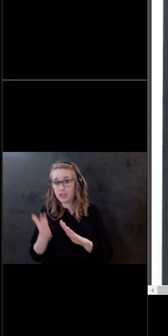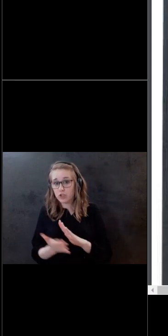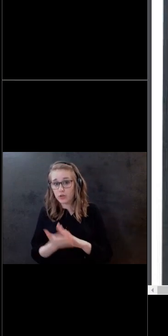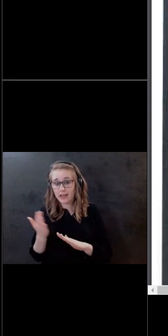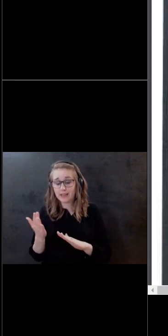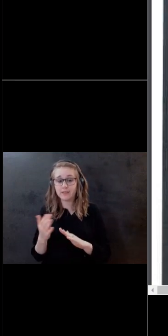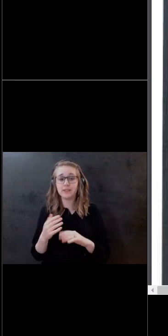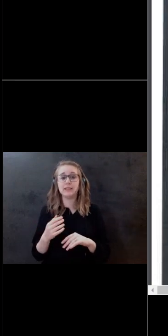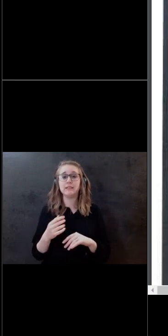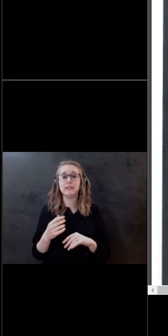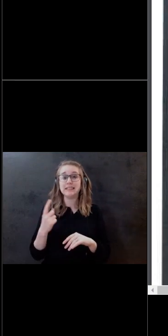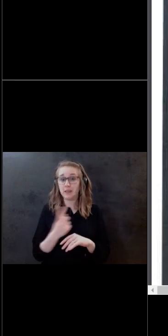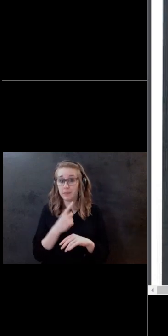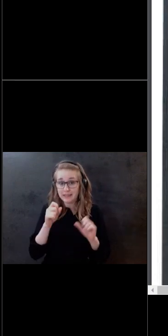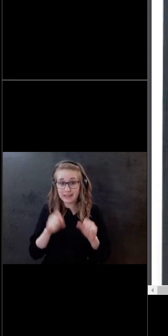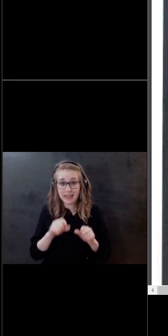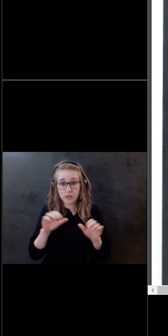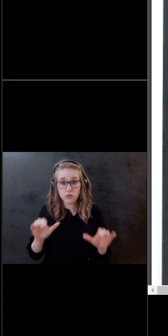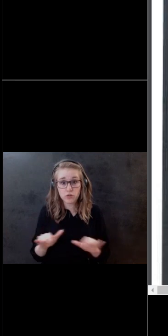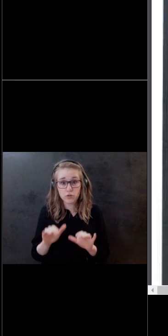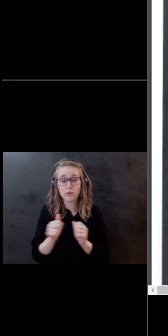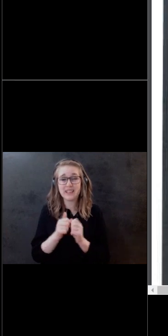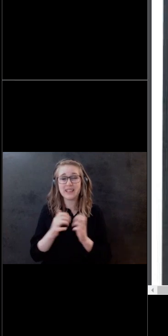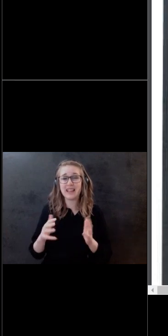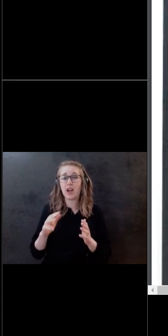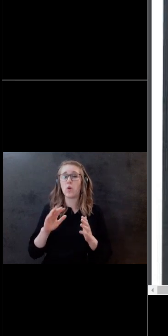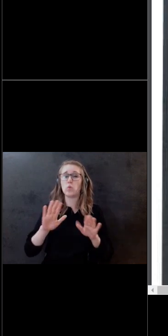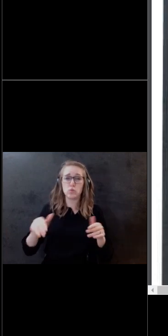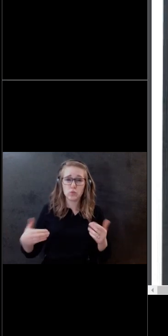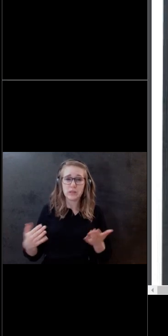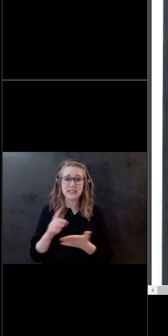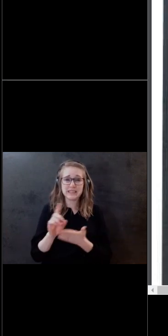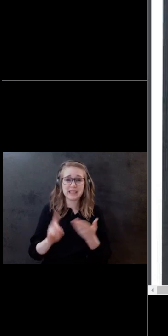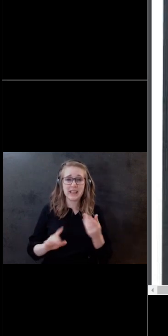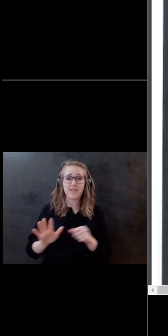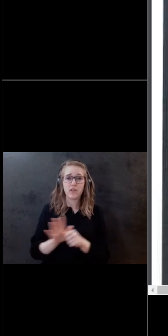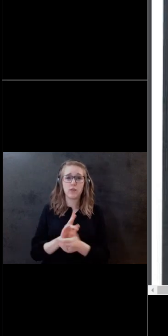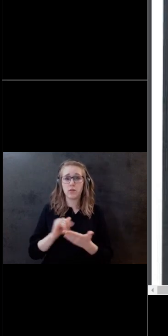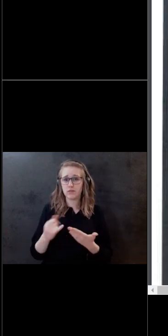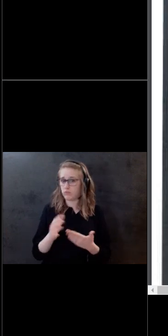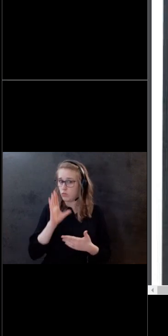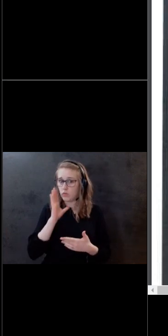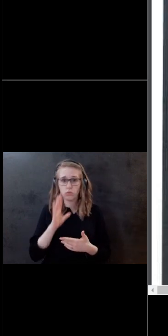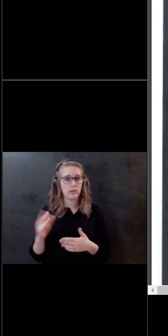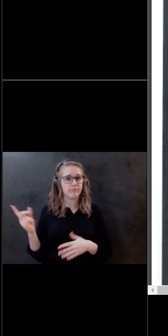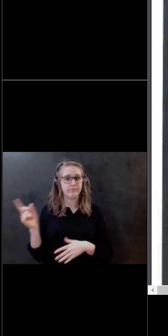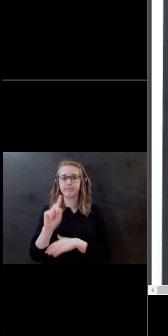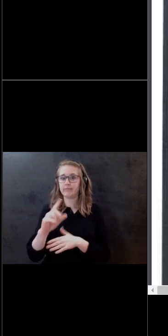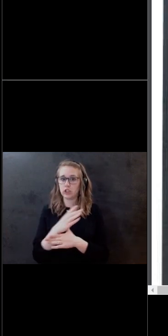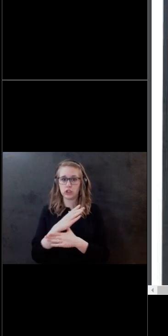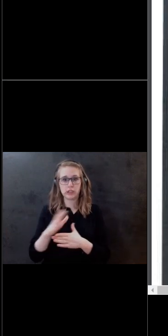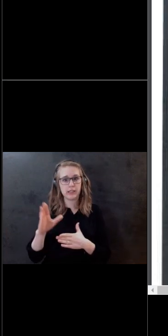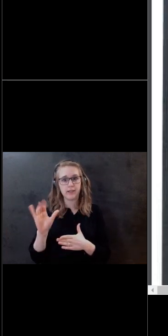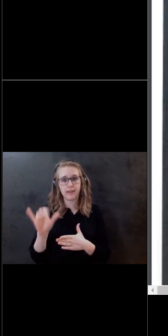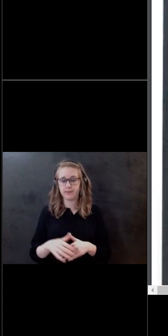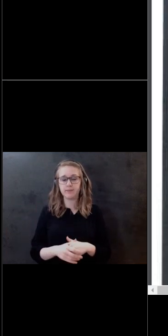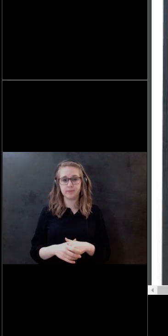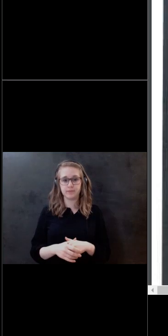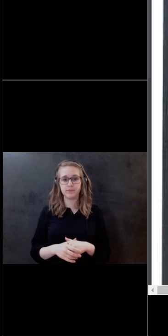is something that can be done without redesigning the entire project, we'll come back to speak to you and share with you what it